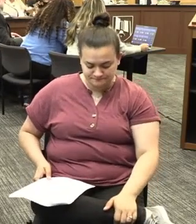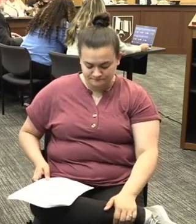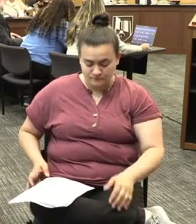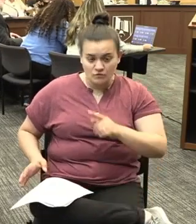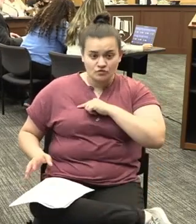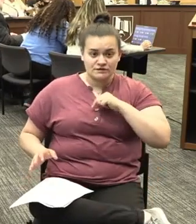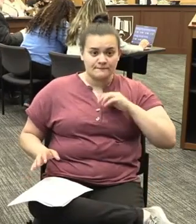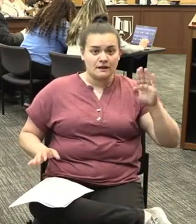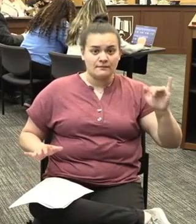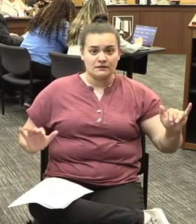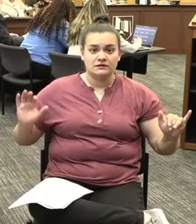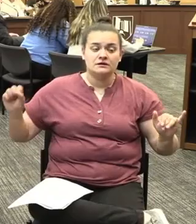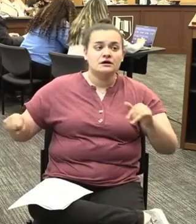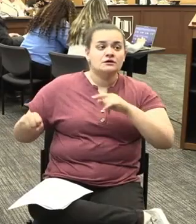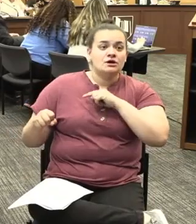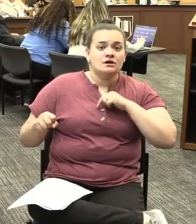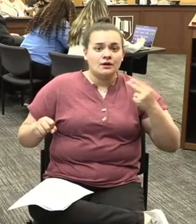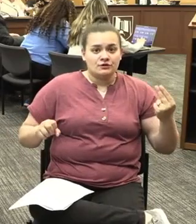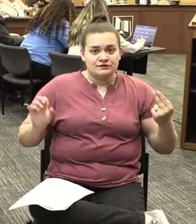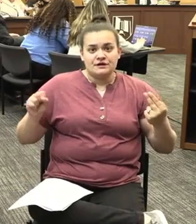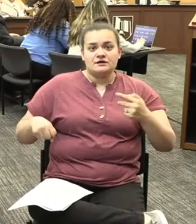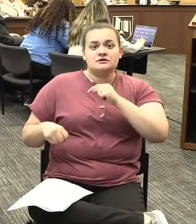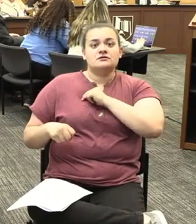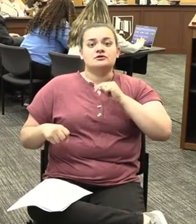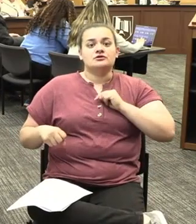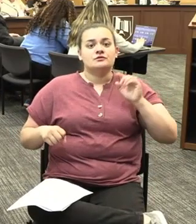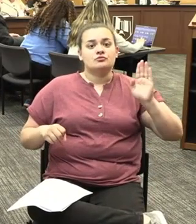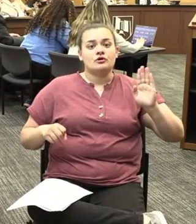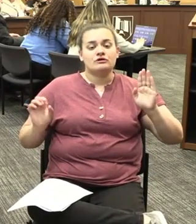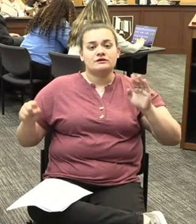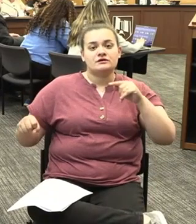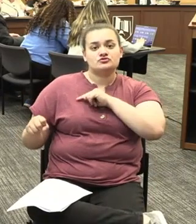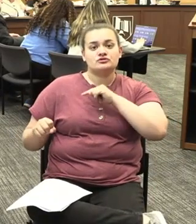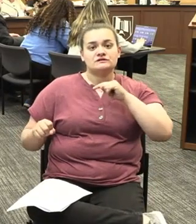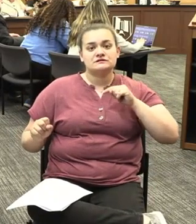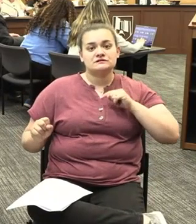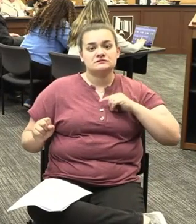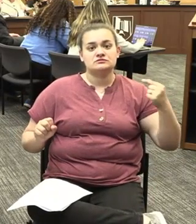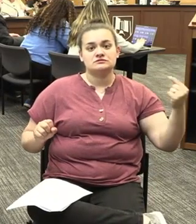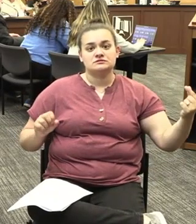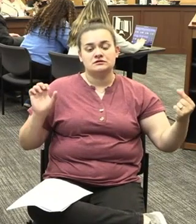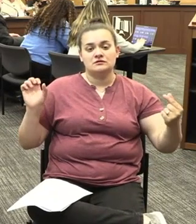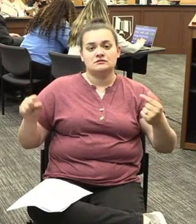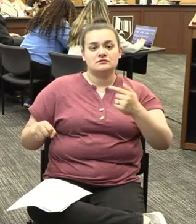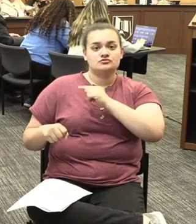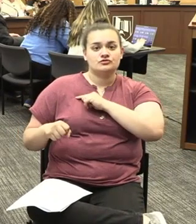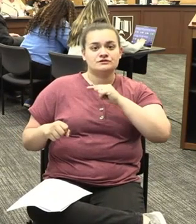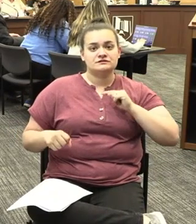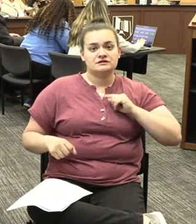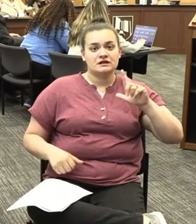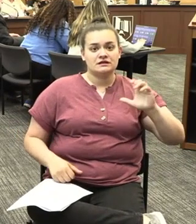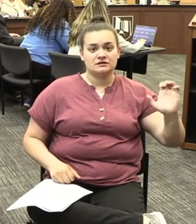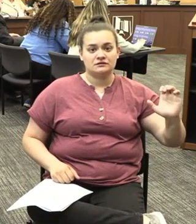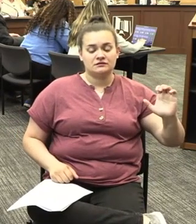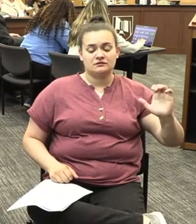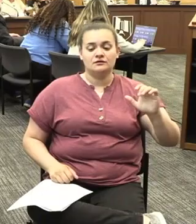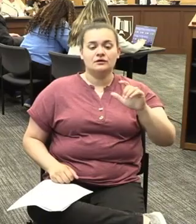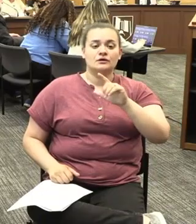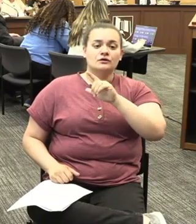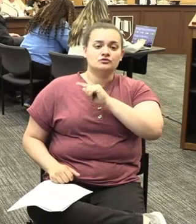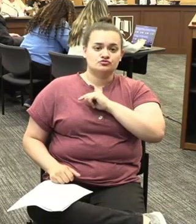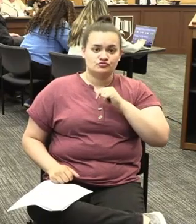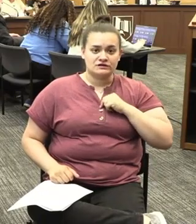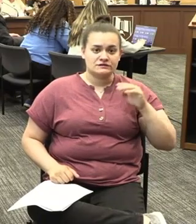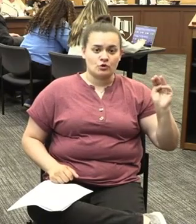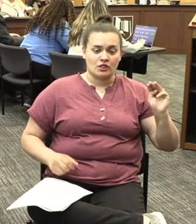Trustee Bottomley, Yes. Trustee Harris, Yes. Trustee Broderick, Yes. Trustee Garcia again, Yes. Trustee Lee,